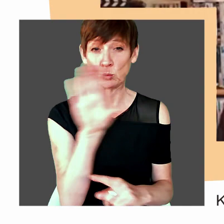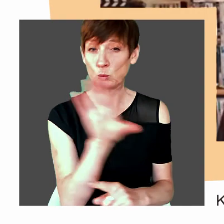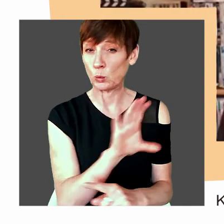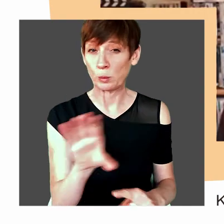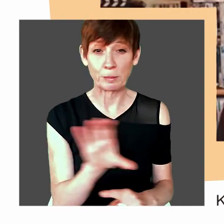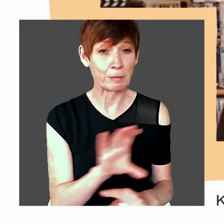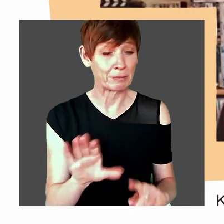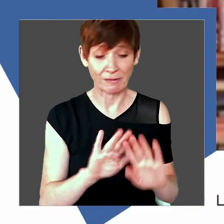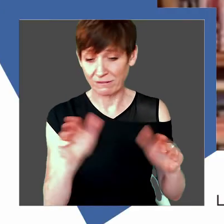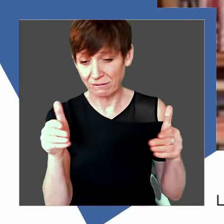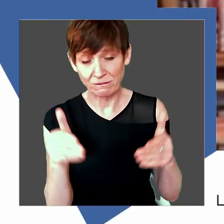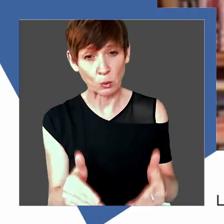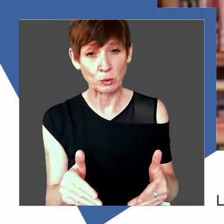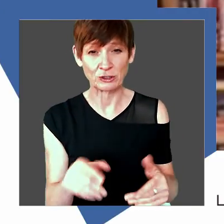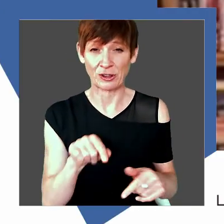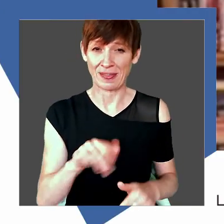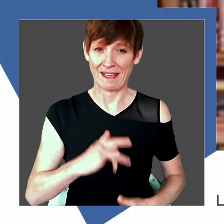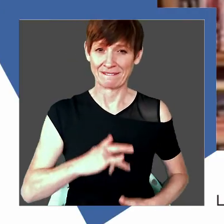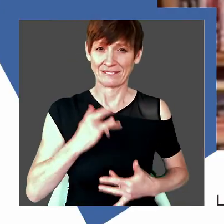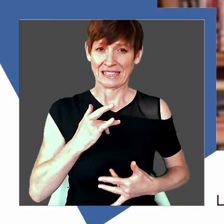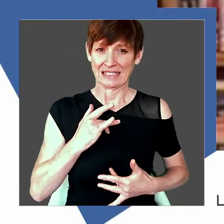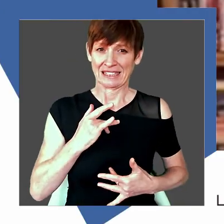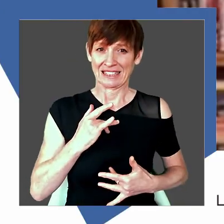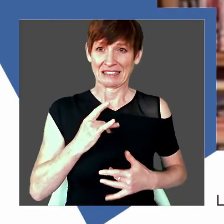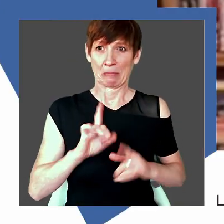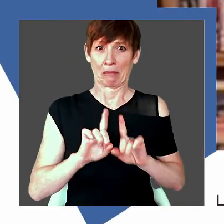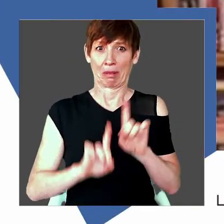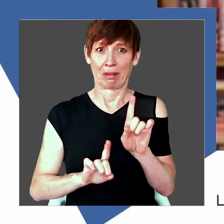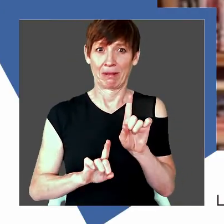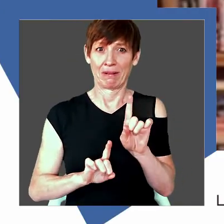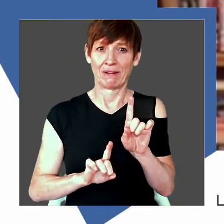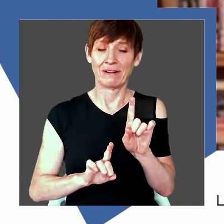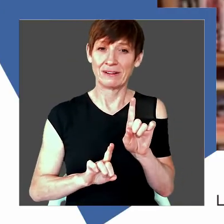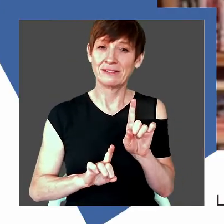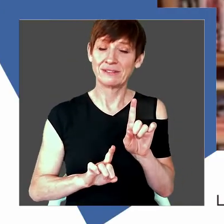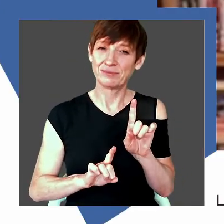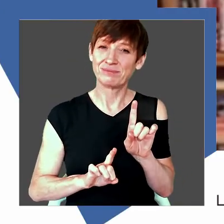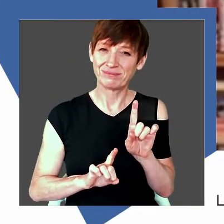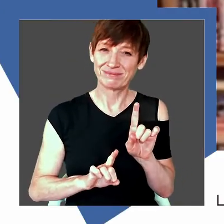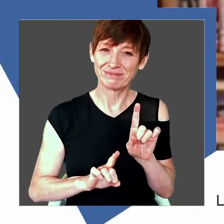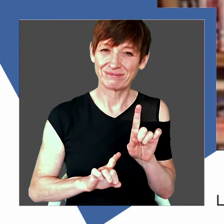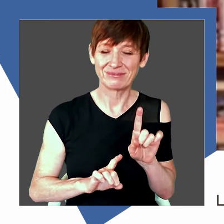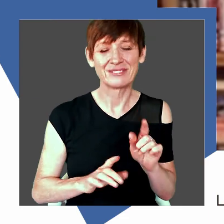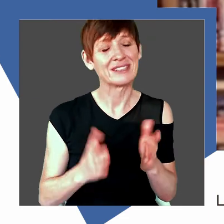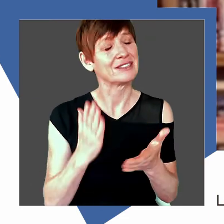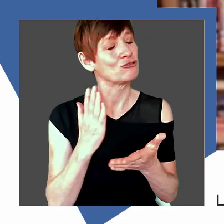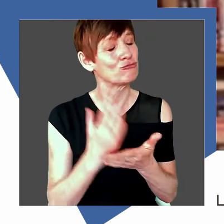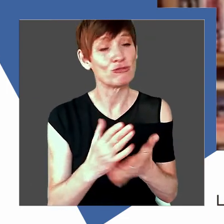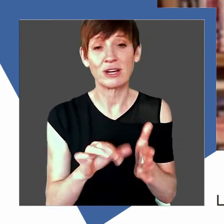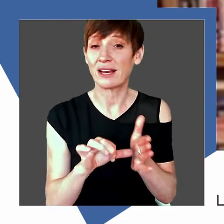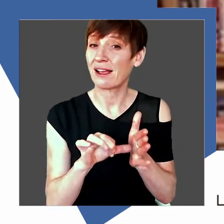real. I think, yeah, it's